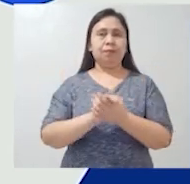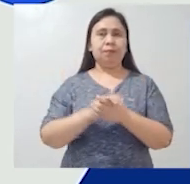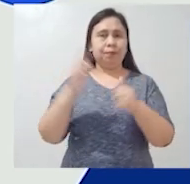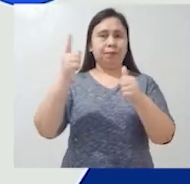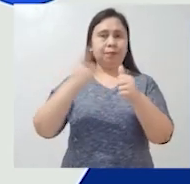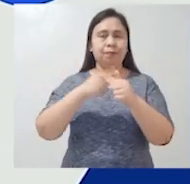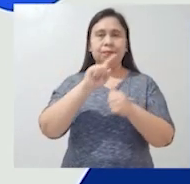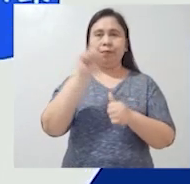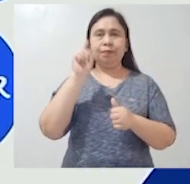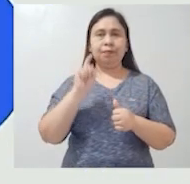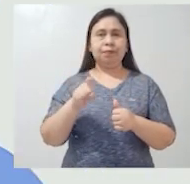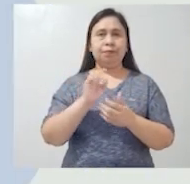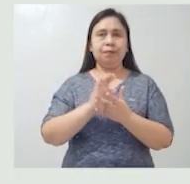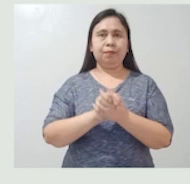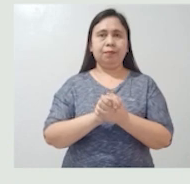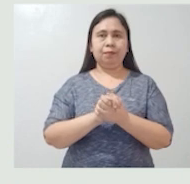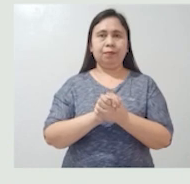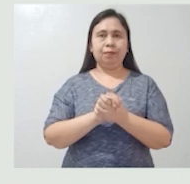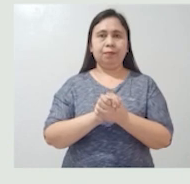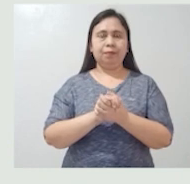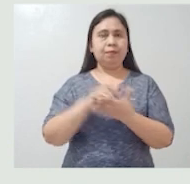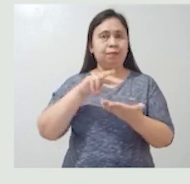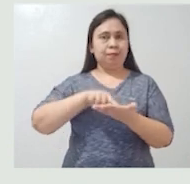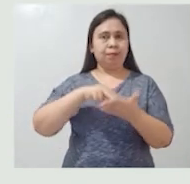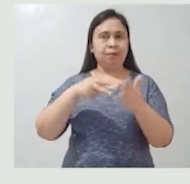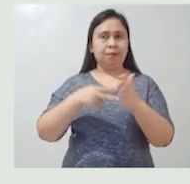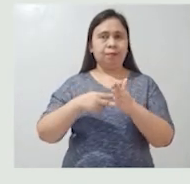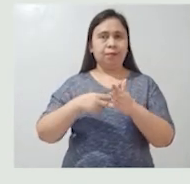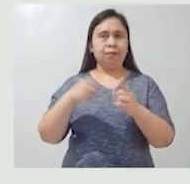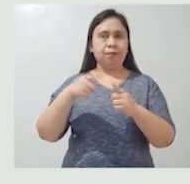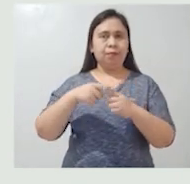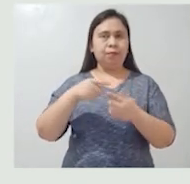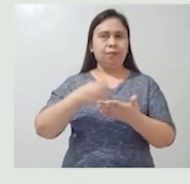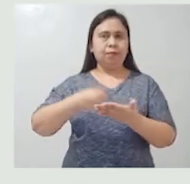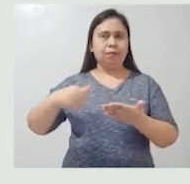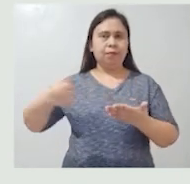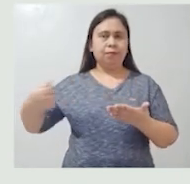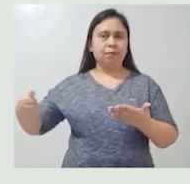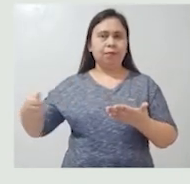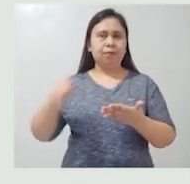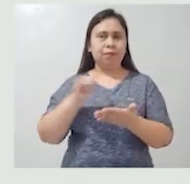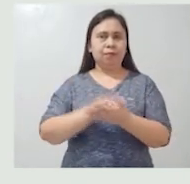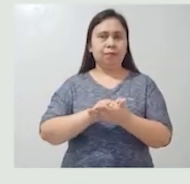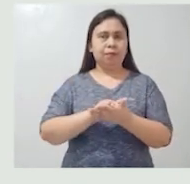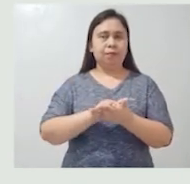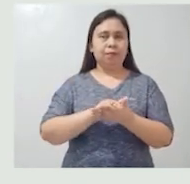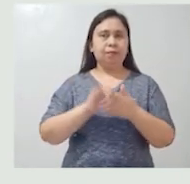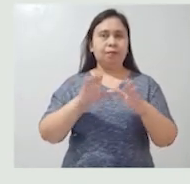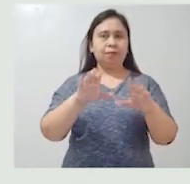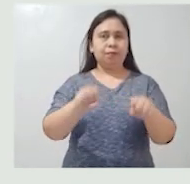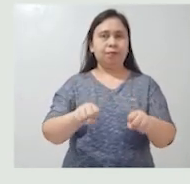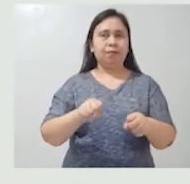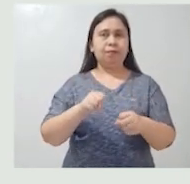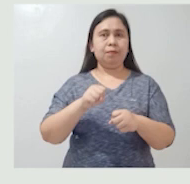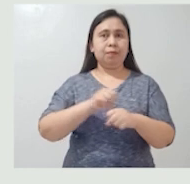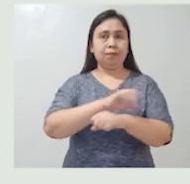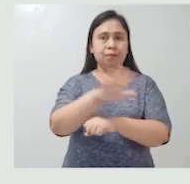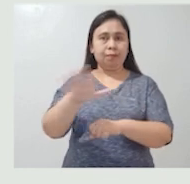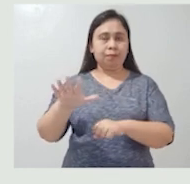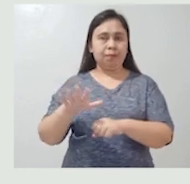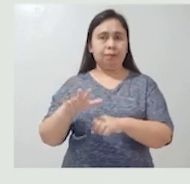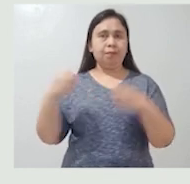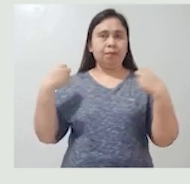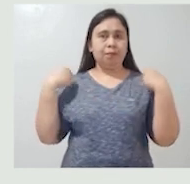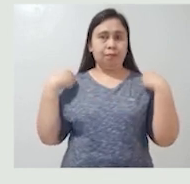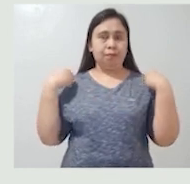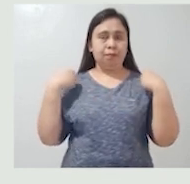First question. This refers to anything that occupies space and has mass.